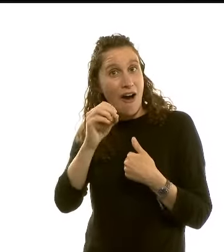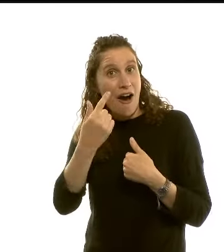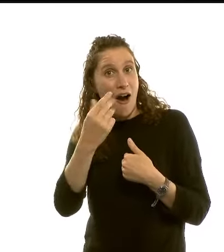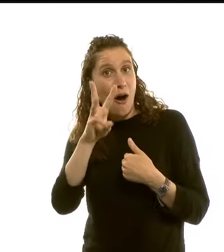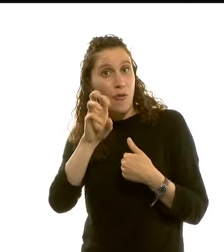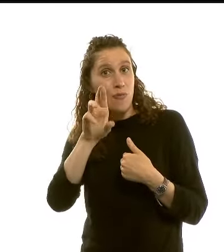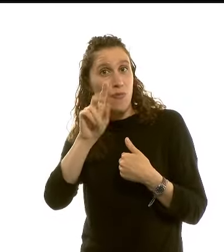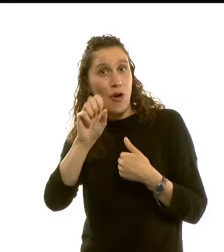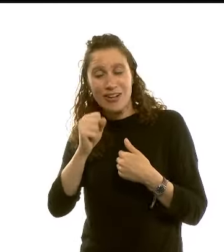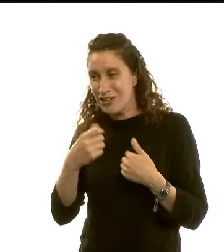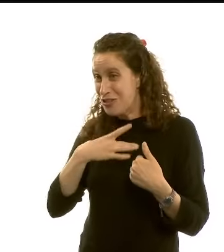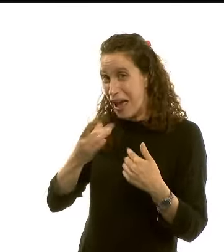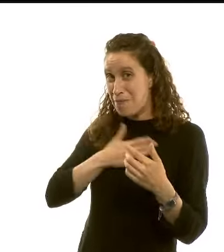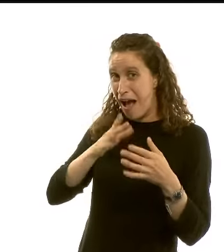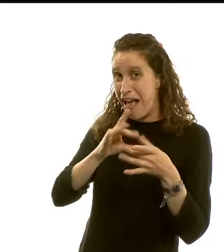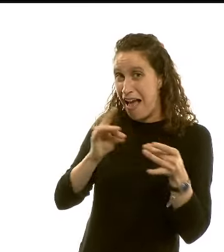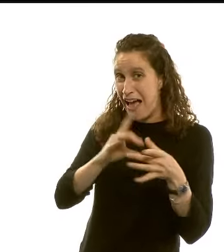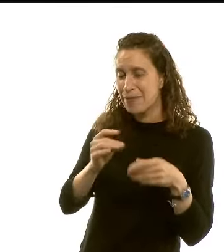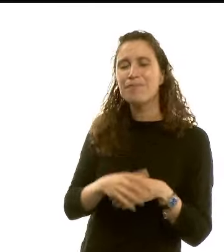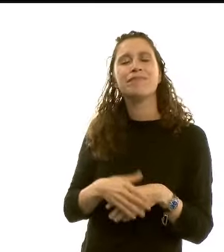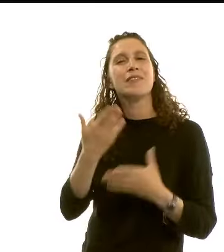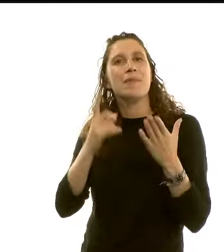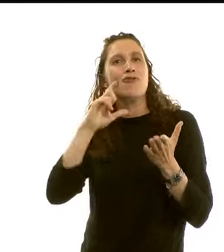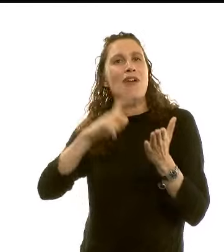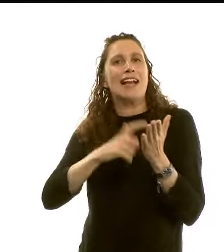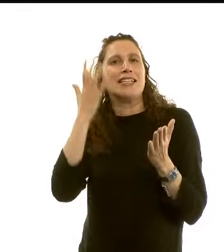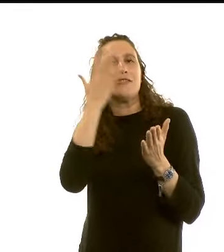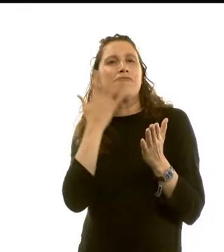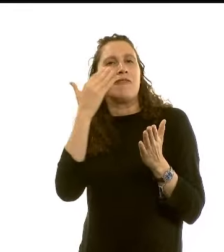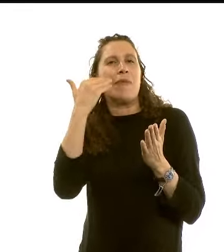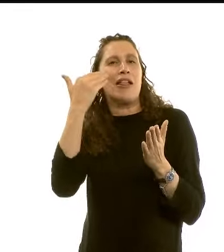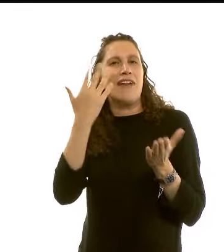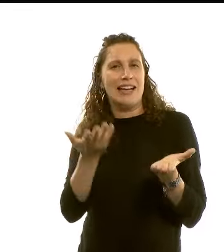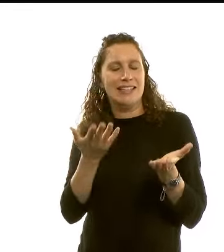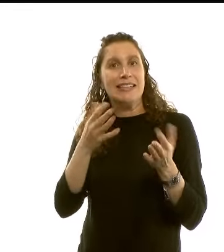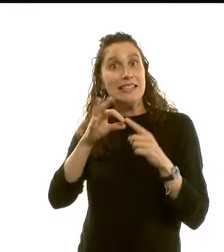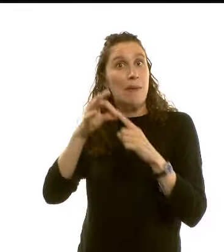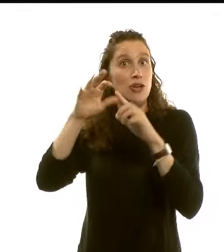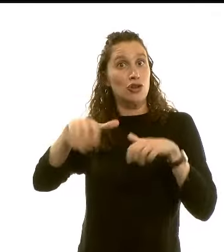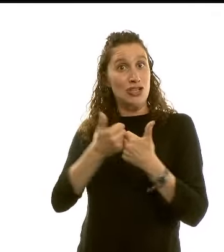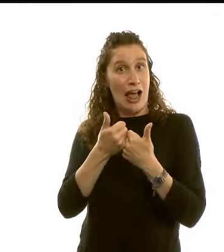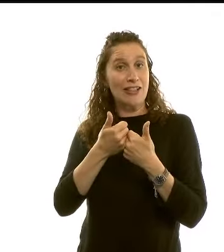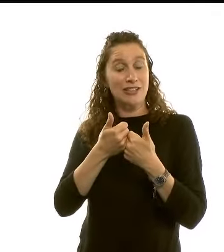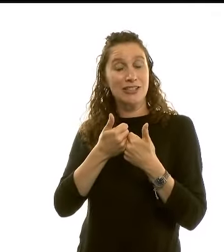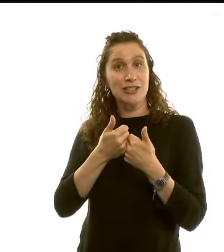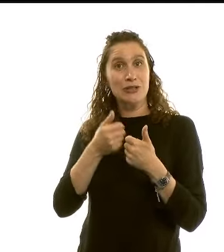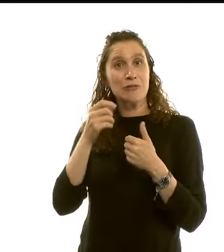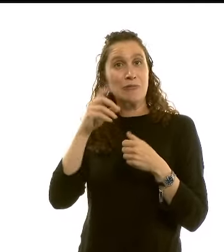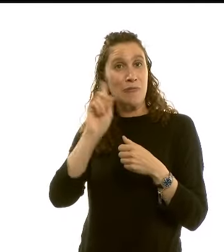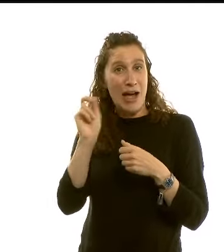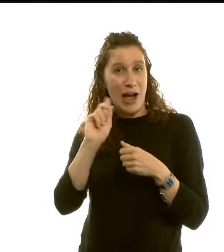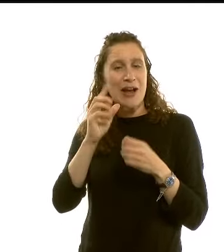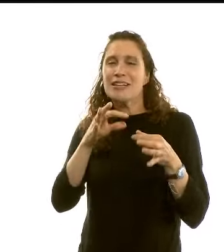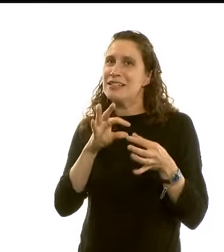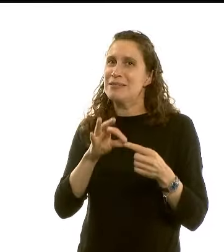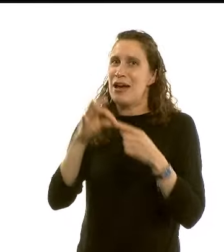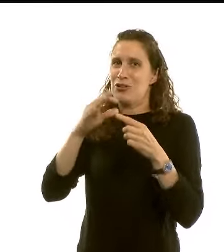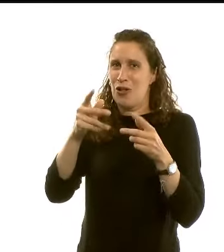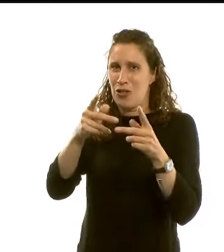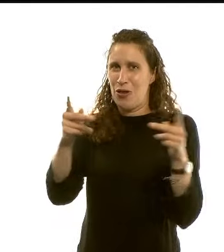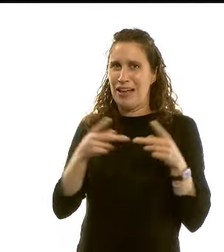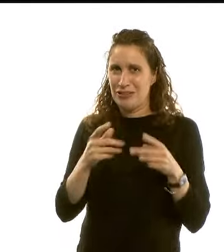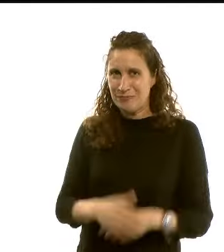that great? Well, you might recognise a familiar face in this very special challenge taking place in a very special location.